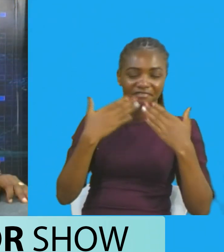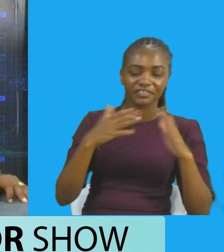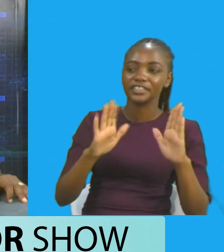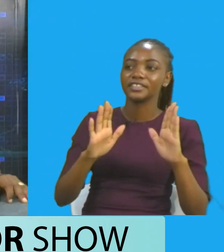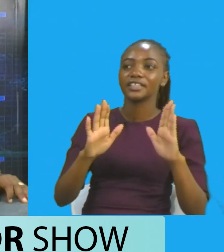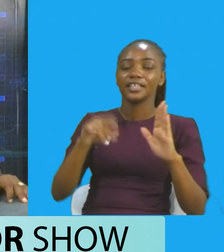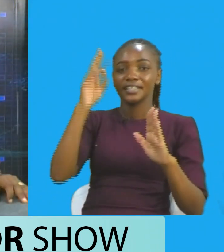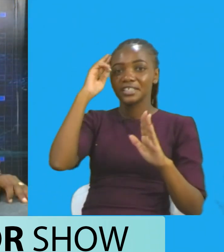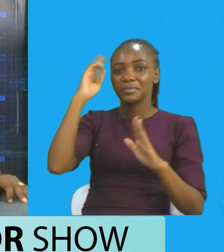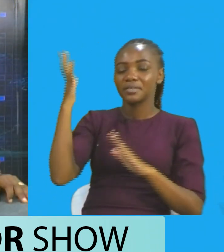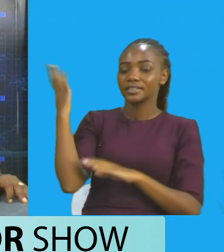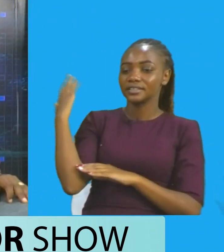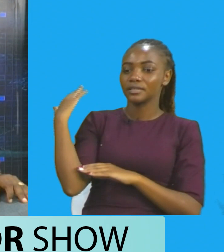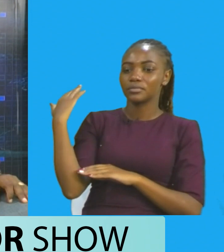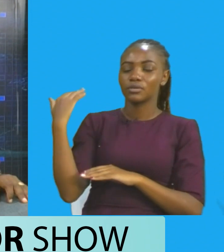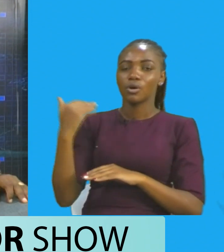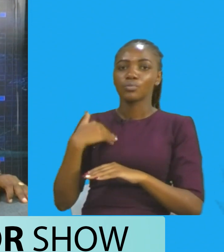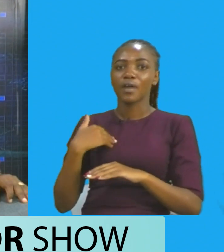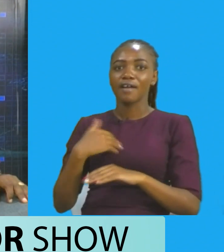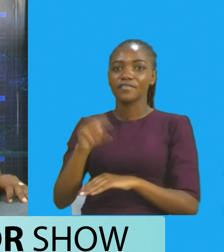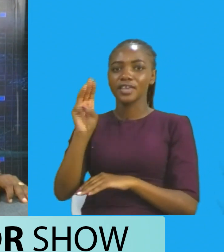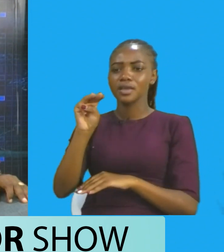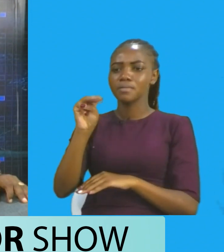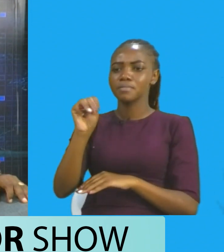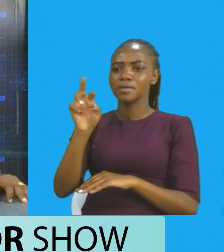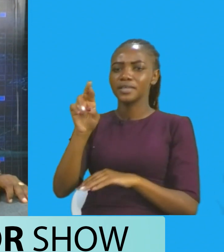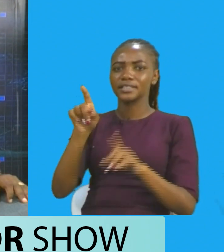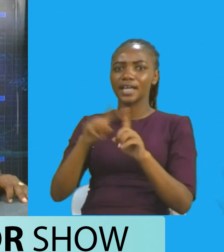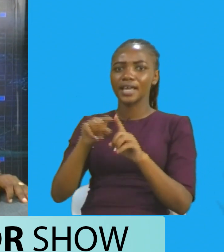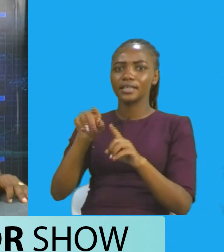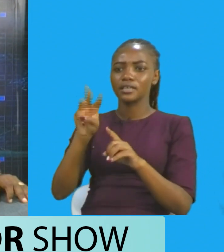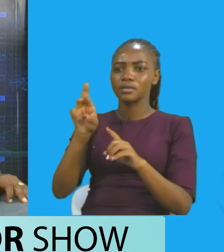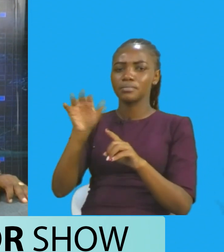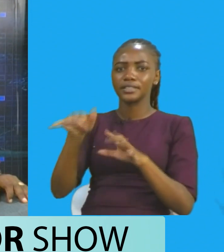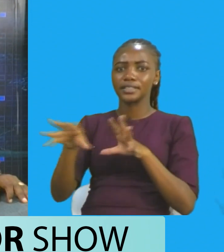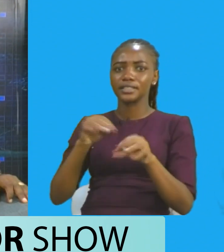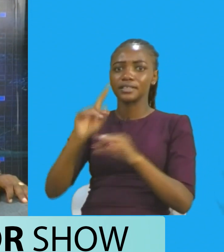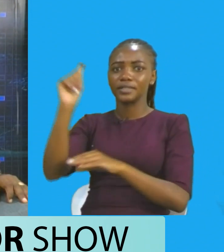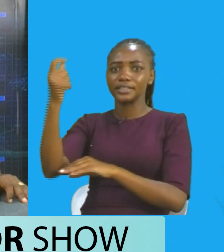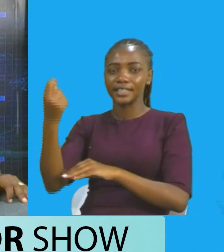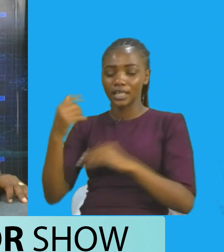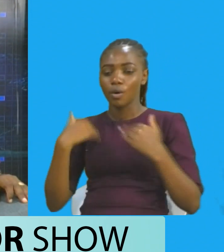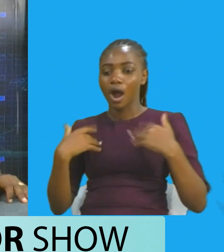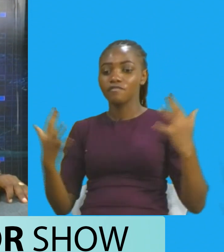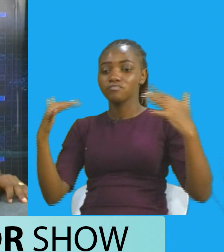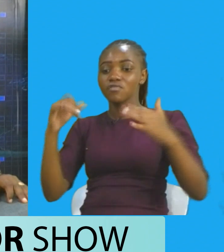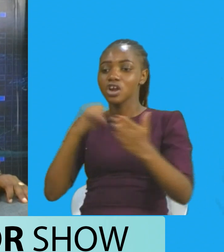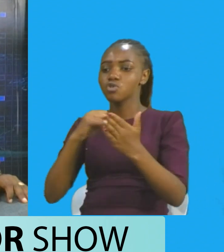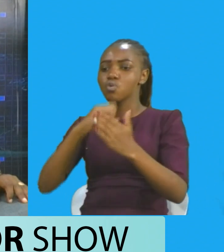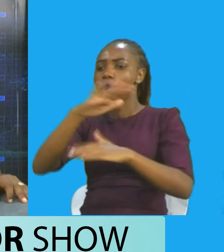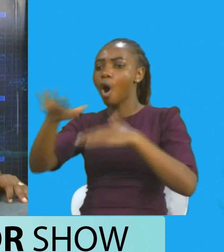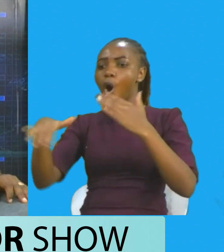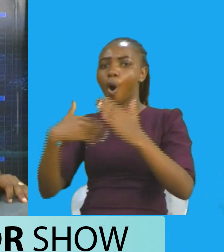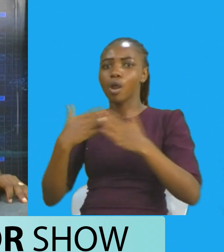were starting the Mr. and Stability Kenya. We did an event that incorporated all people, including the deaf. And